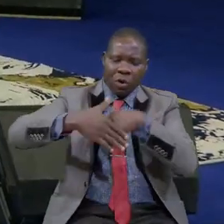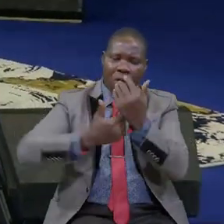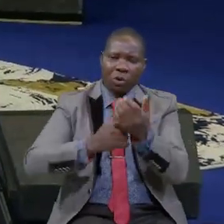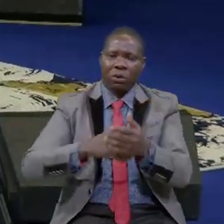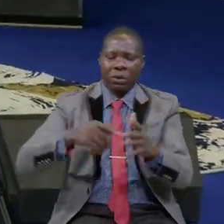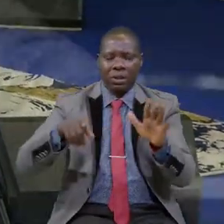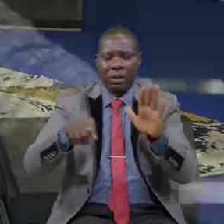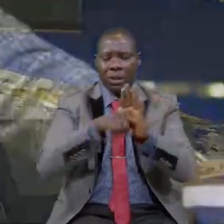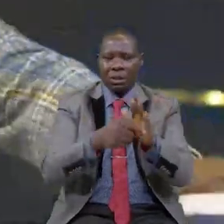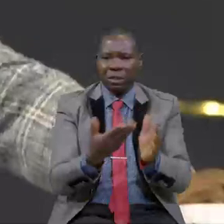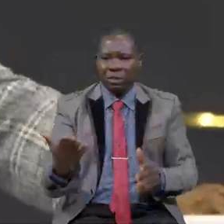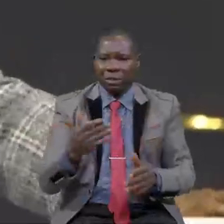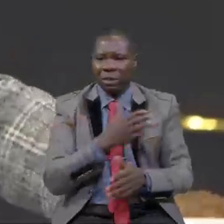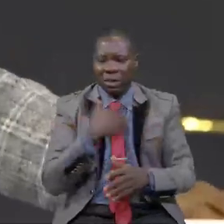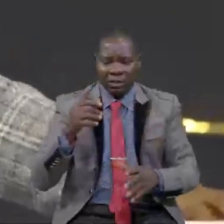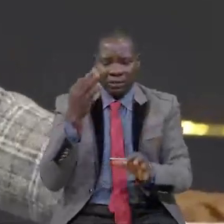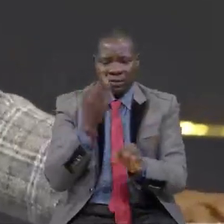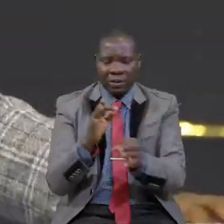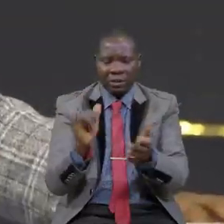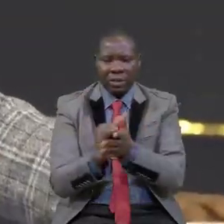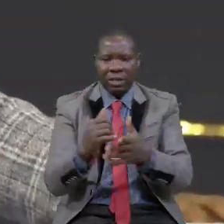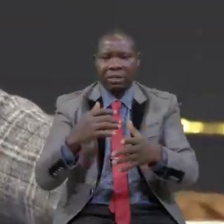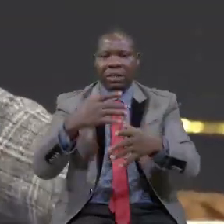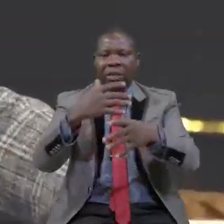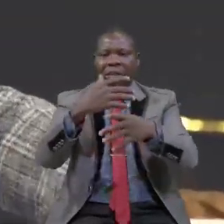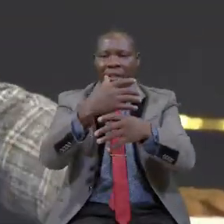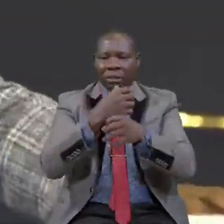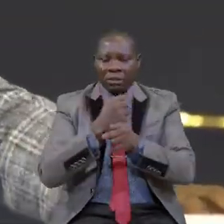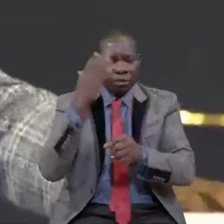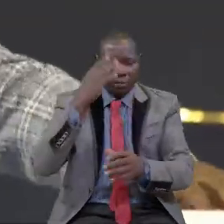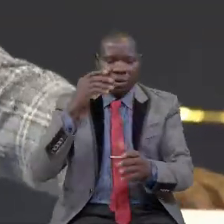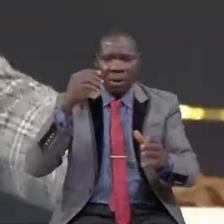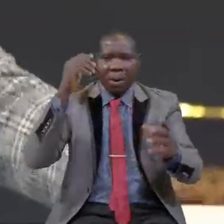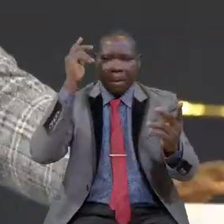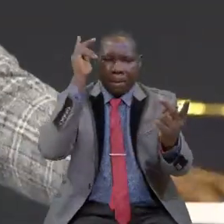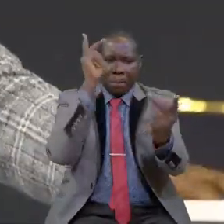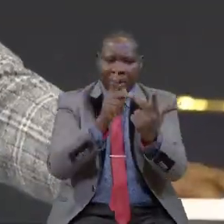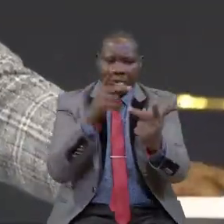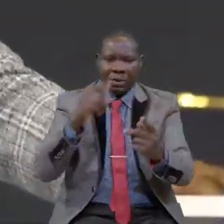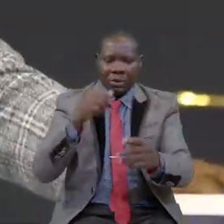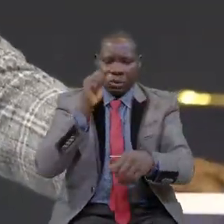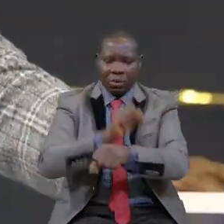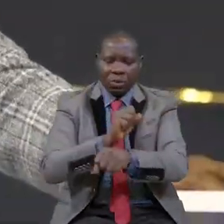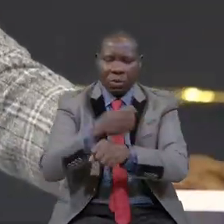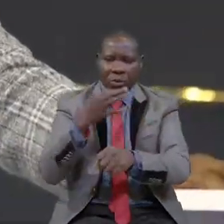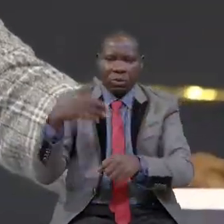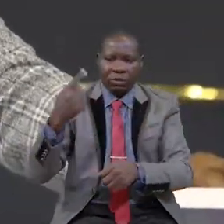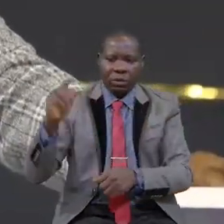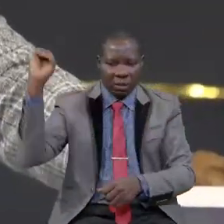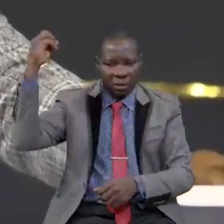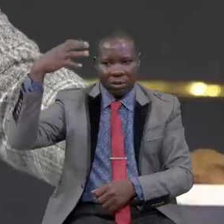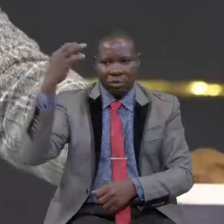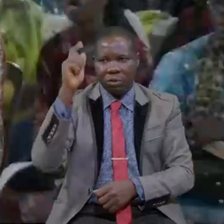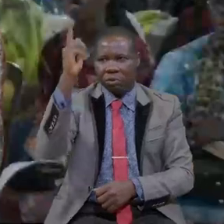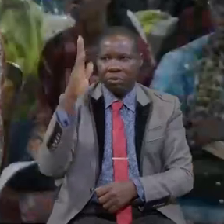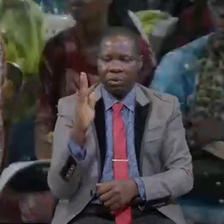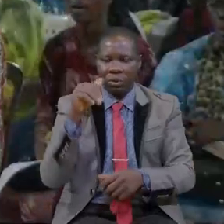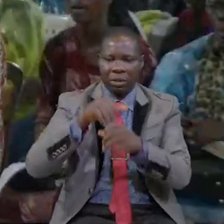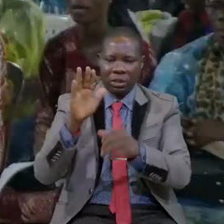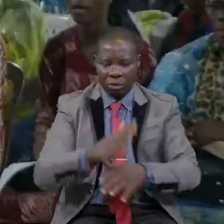receives will perfect the operation of the grace of God in your life tonight in Jesus